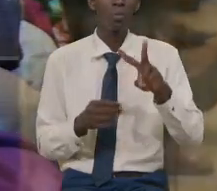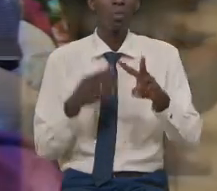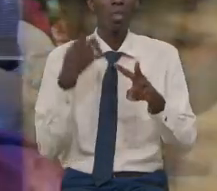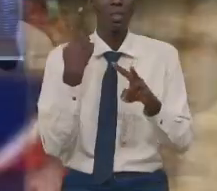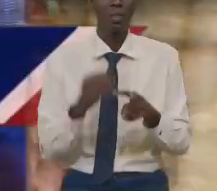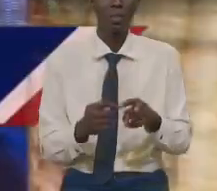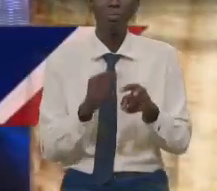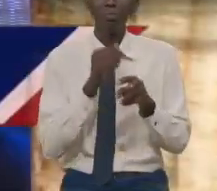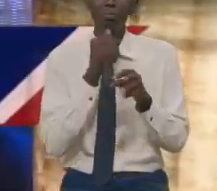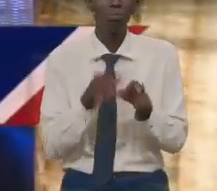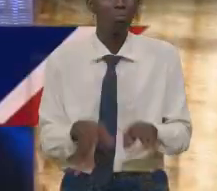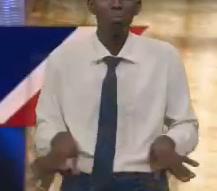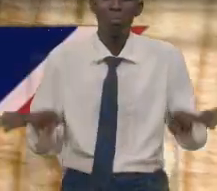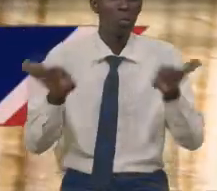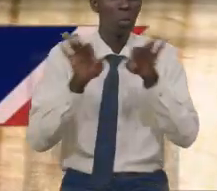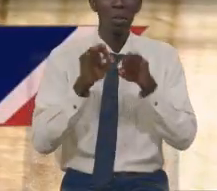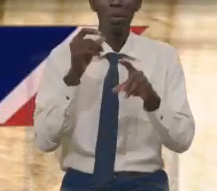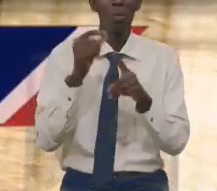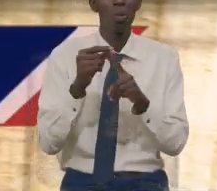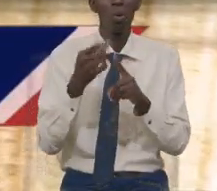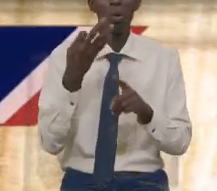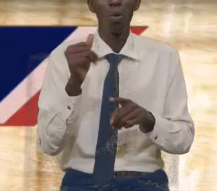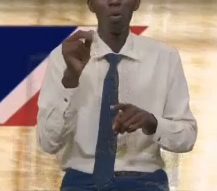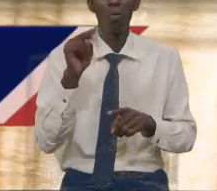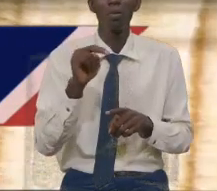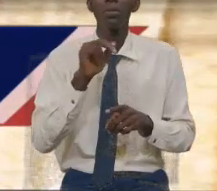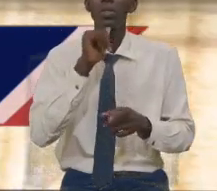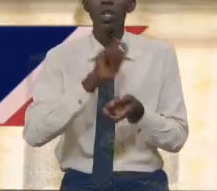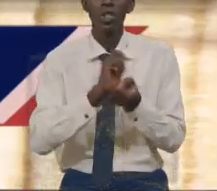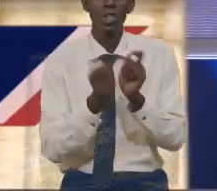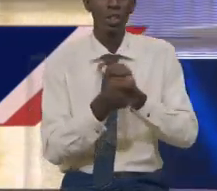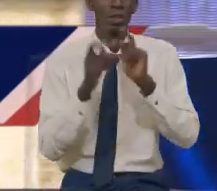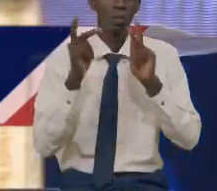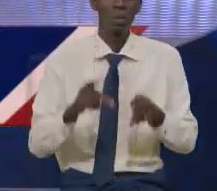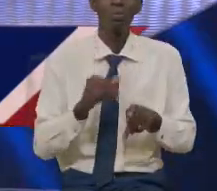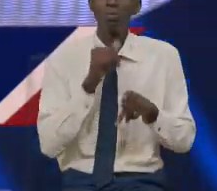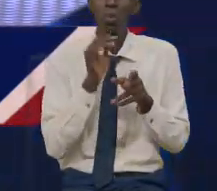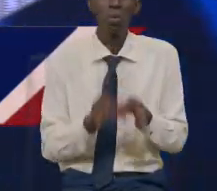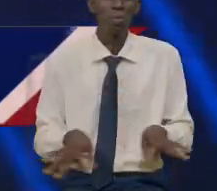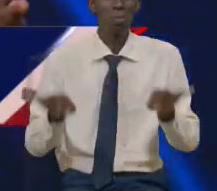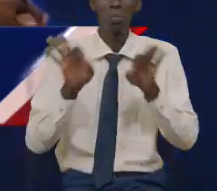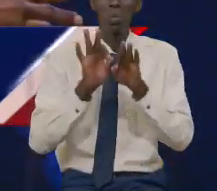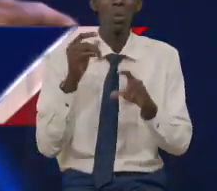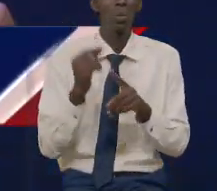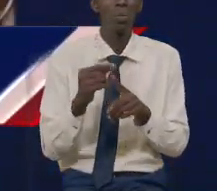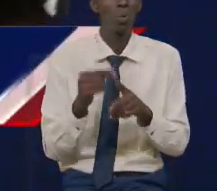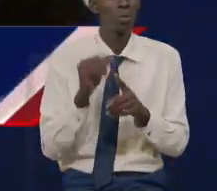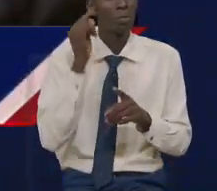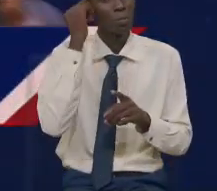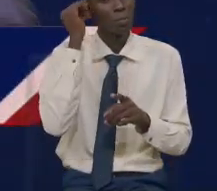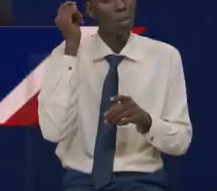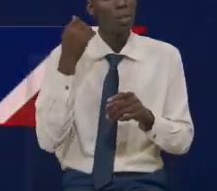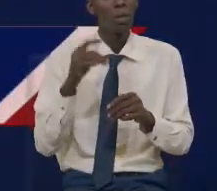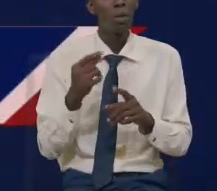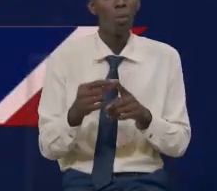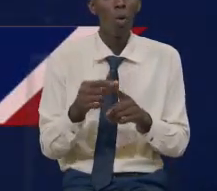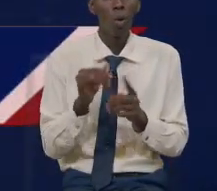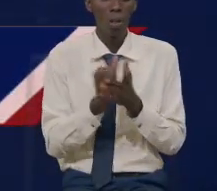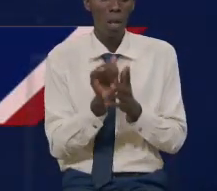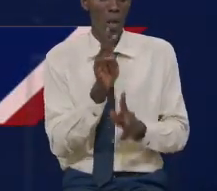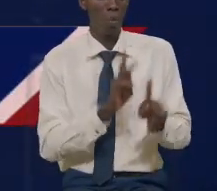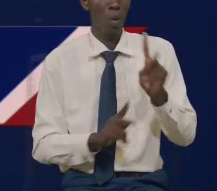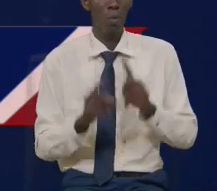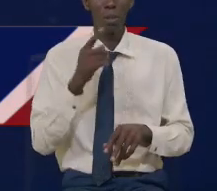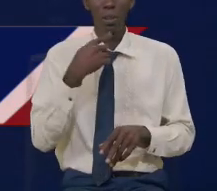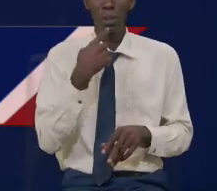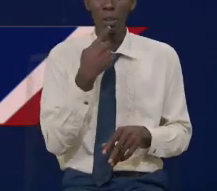valueless words of an unchanged person. Valueless words. The words that people speak,